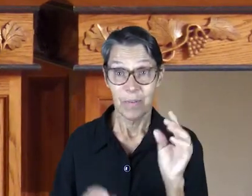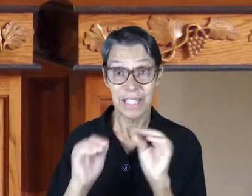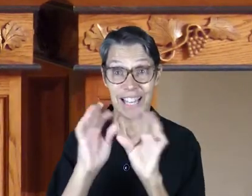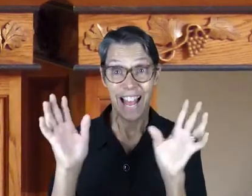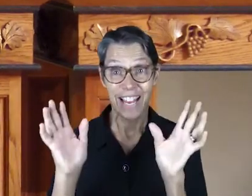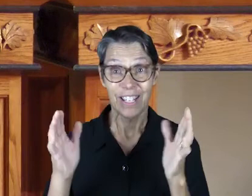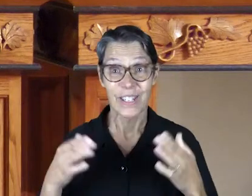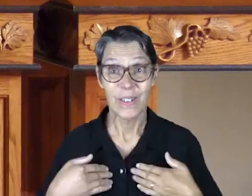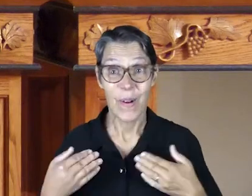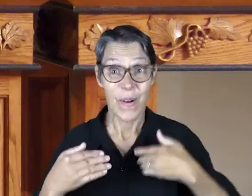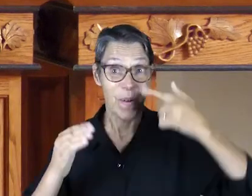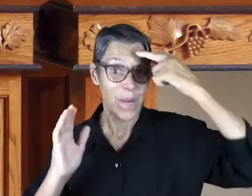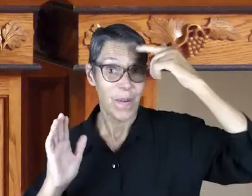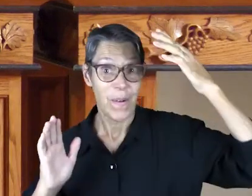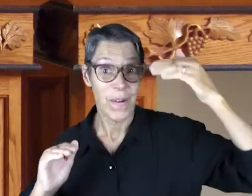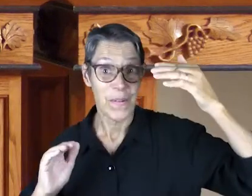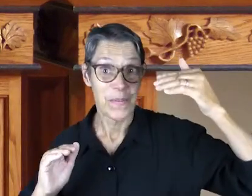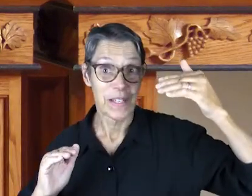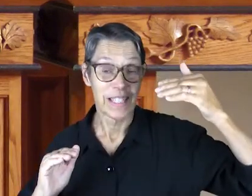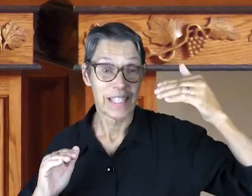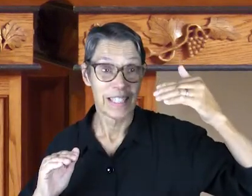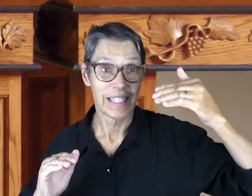joy, their hope,